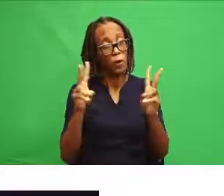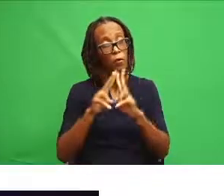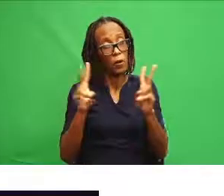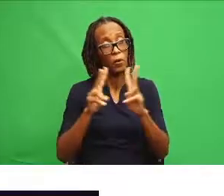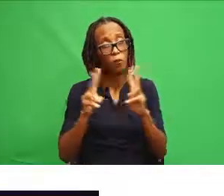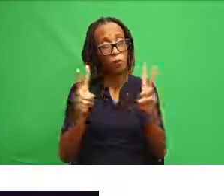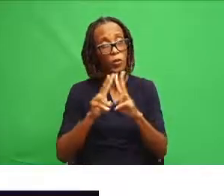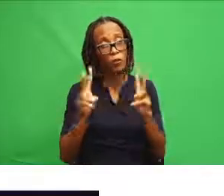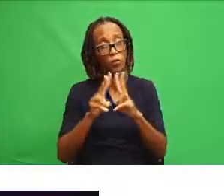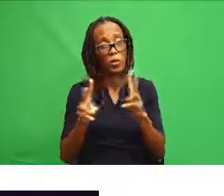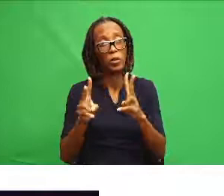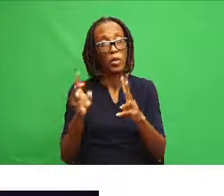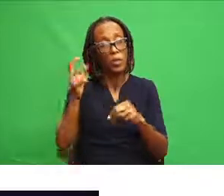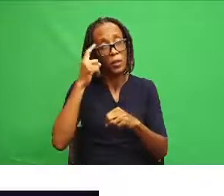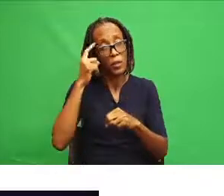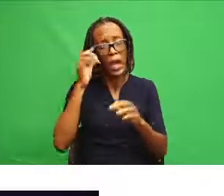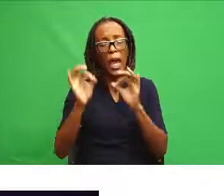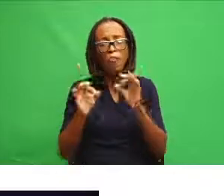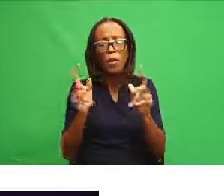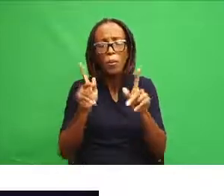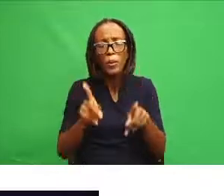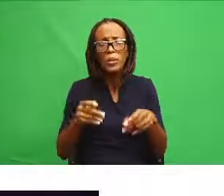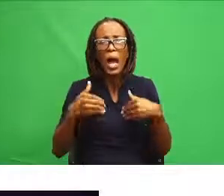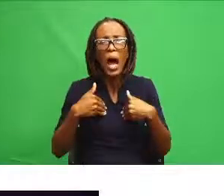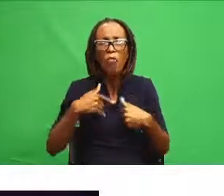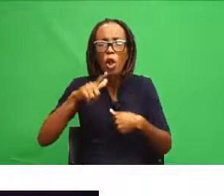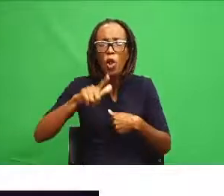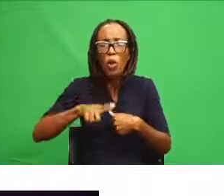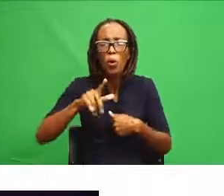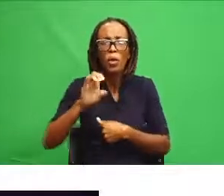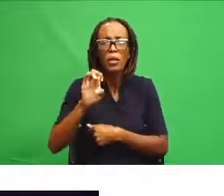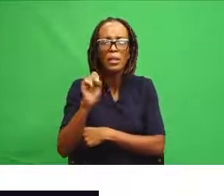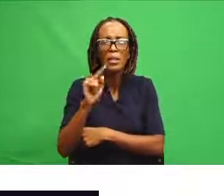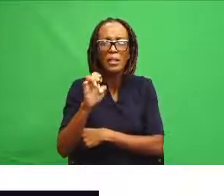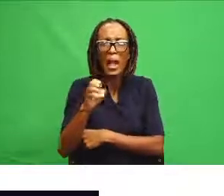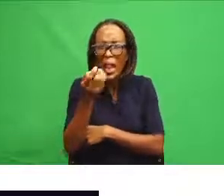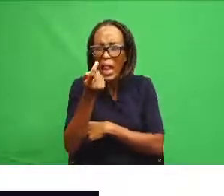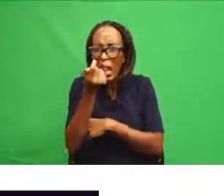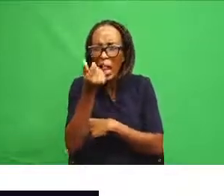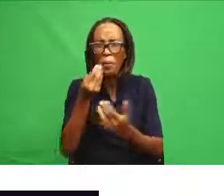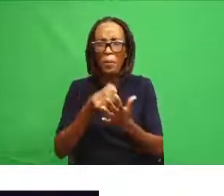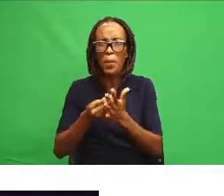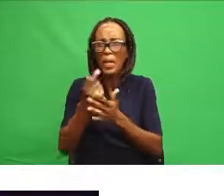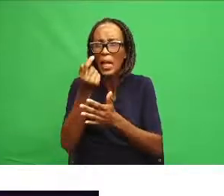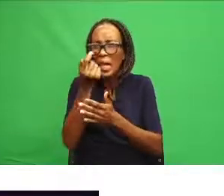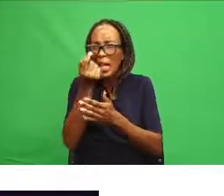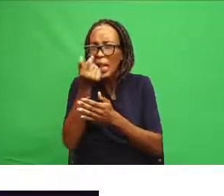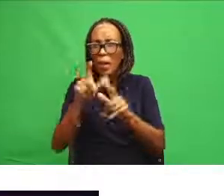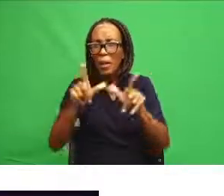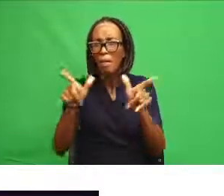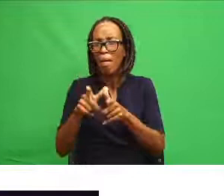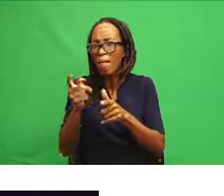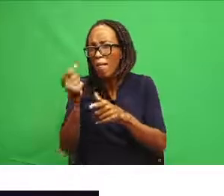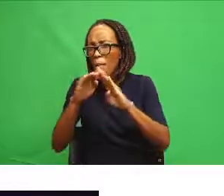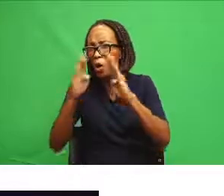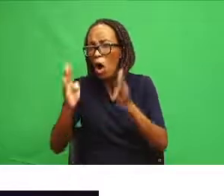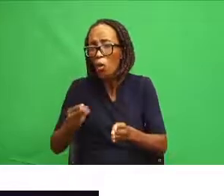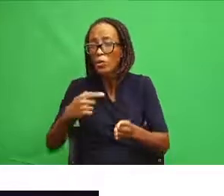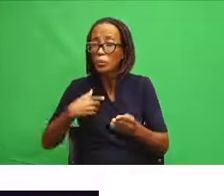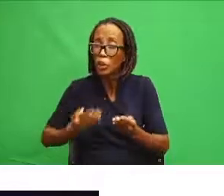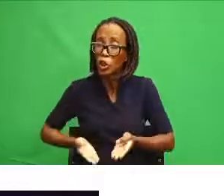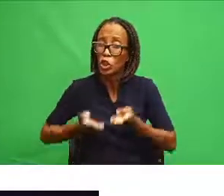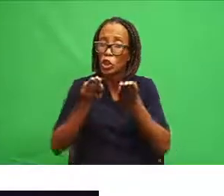people with relatively small estates. My strongest recommendation